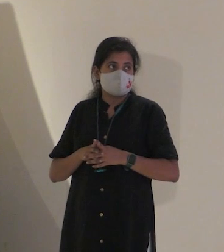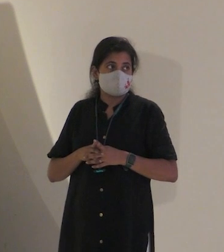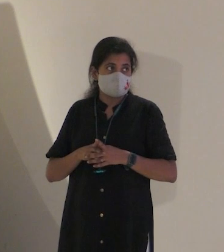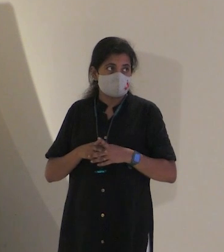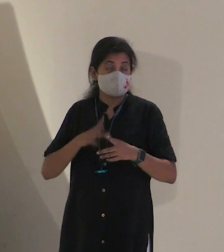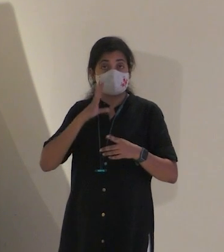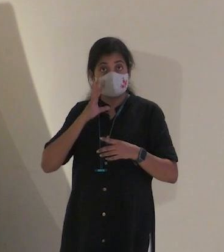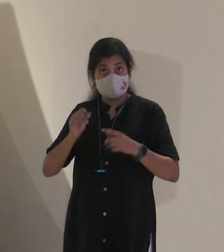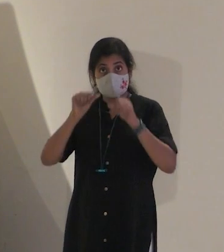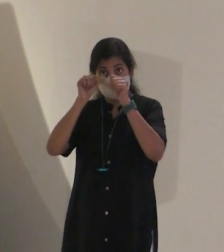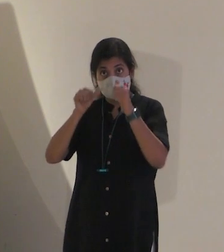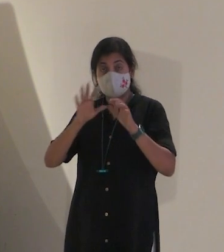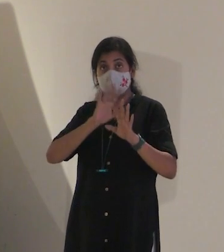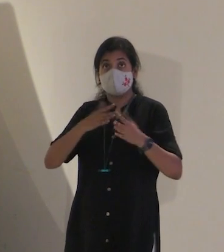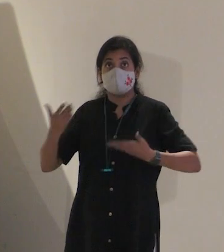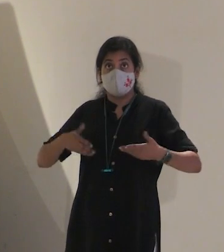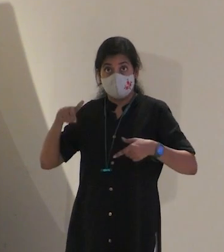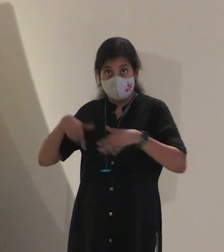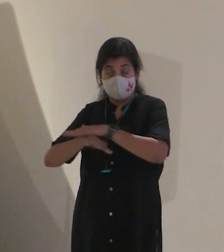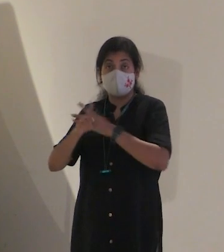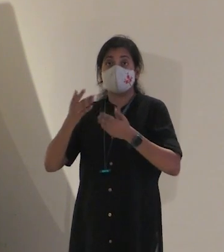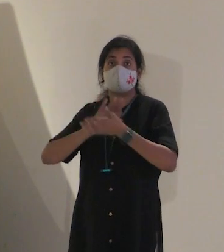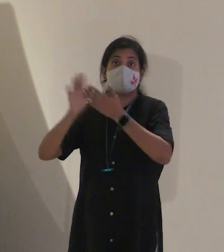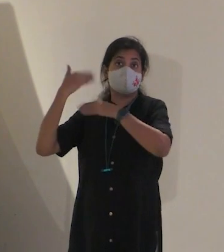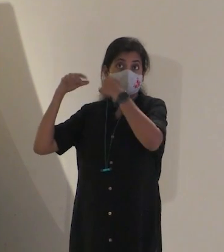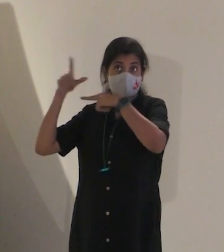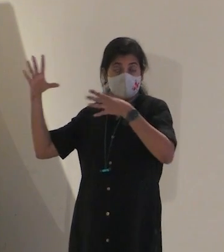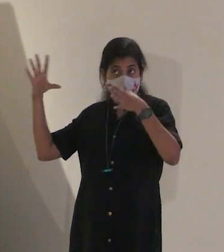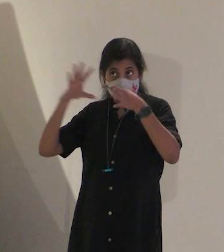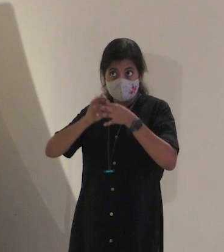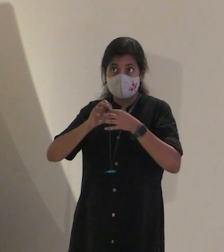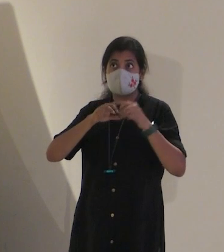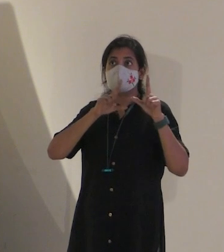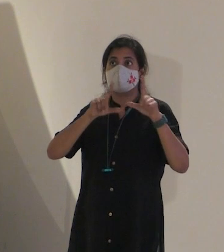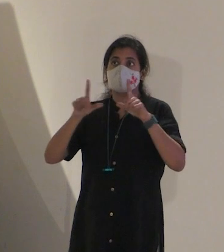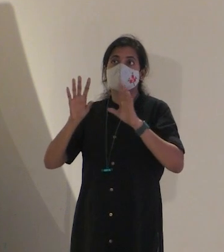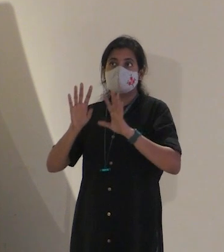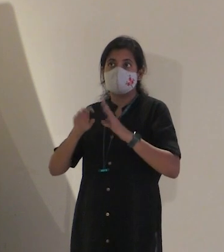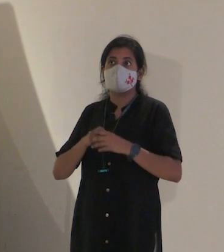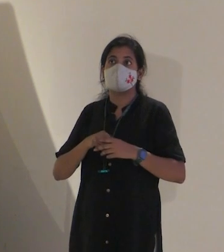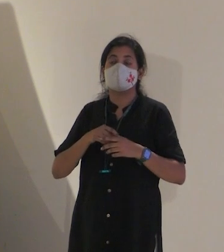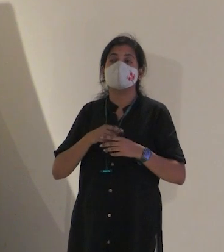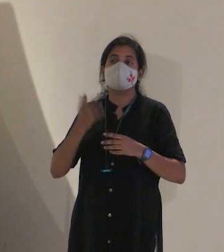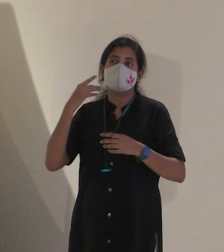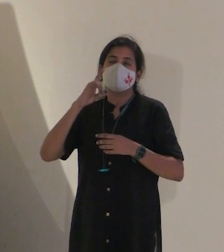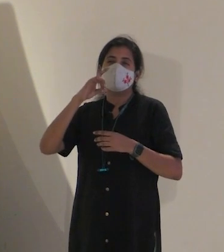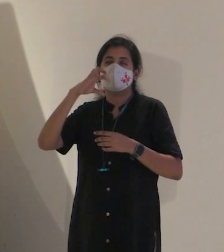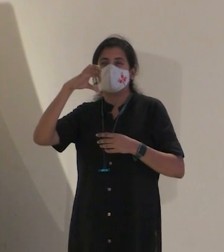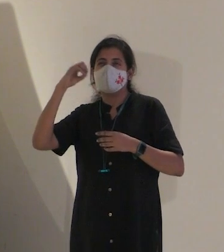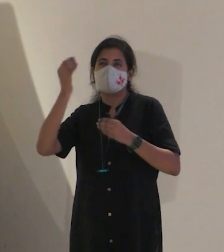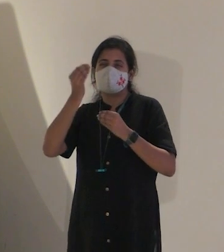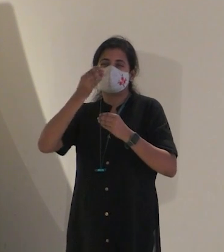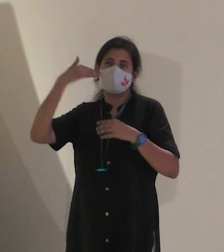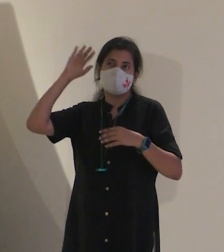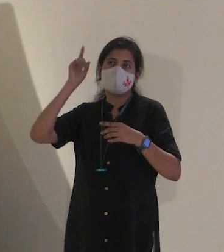important figures in Bengal's historical transition in the 19th century basically were dealt with, but from